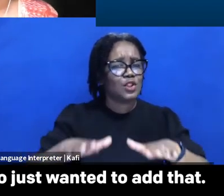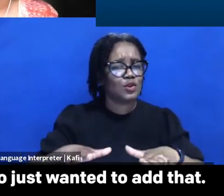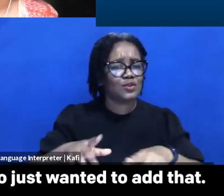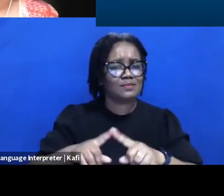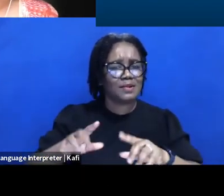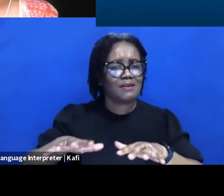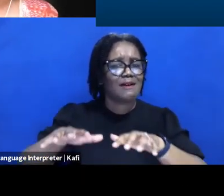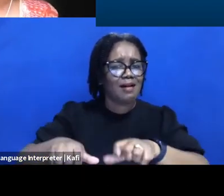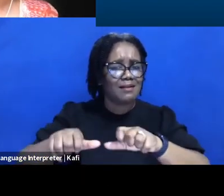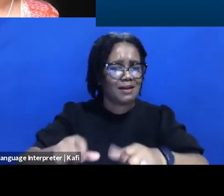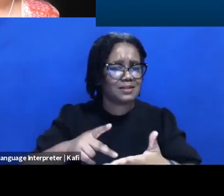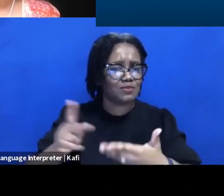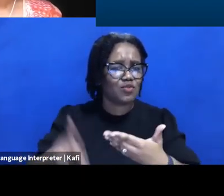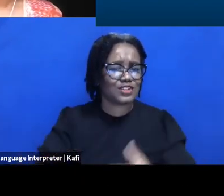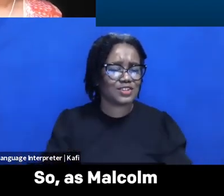add that.